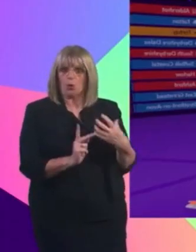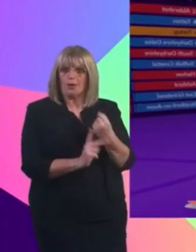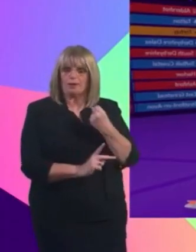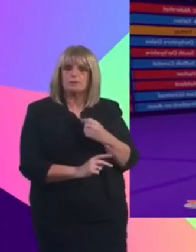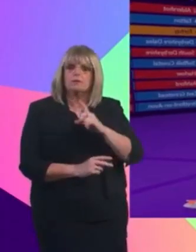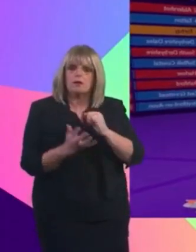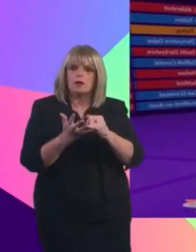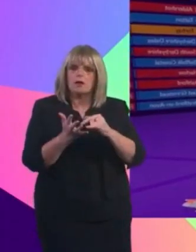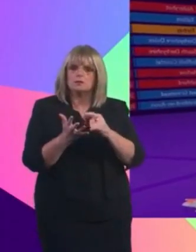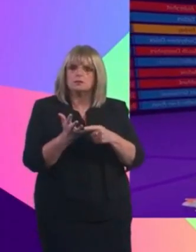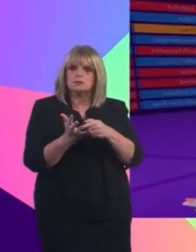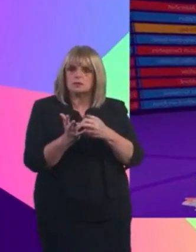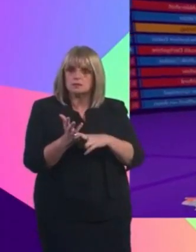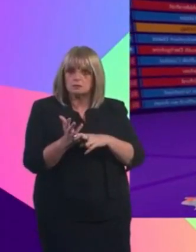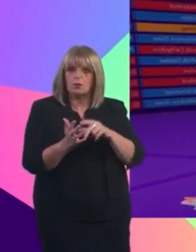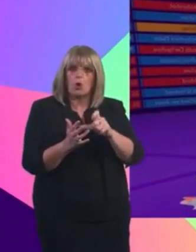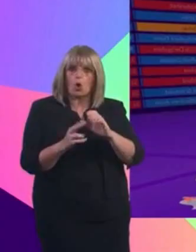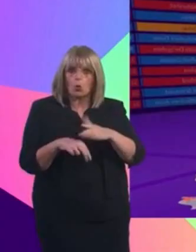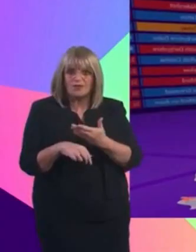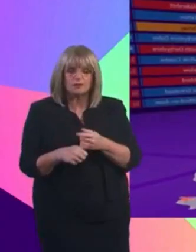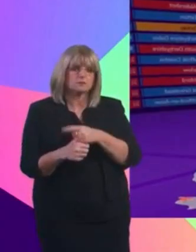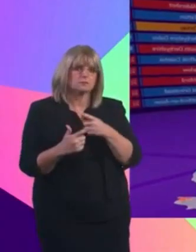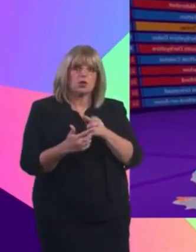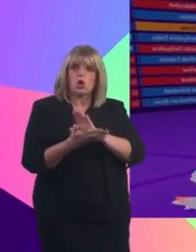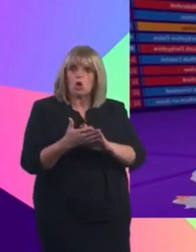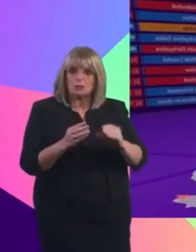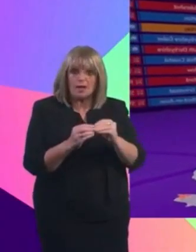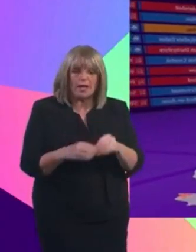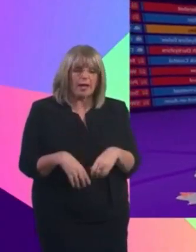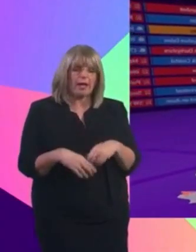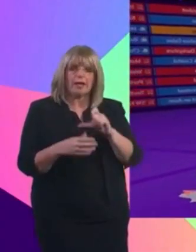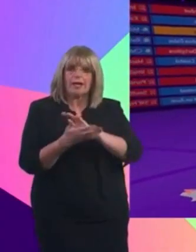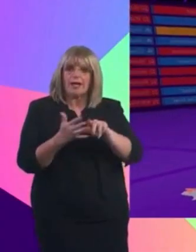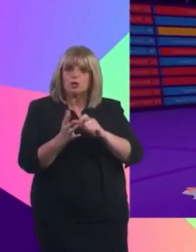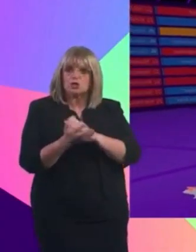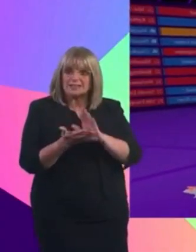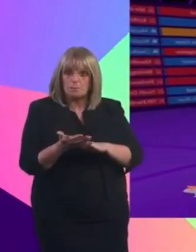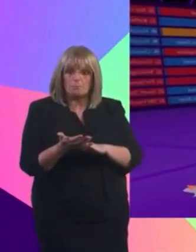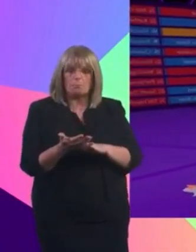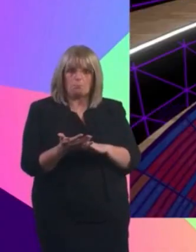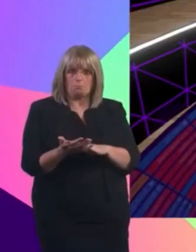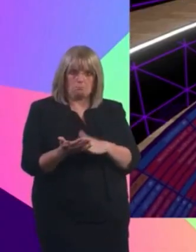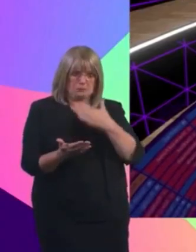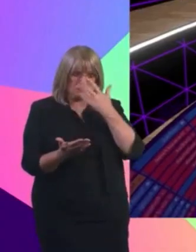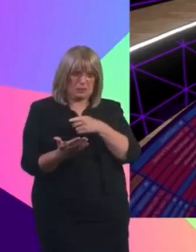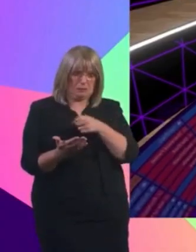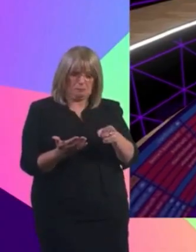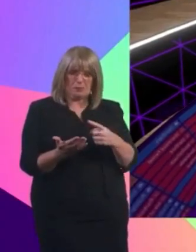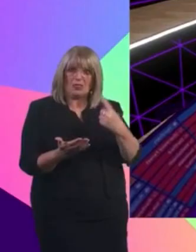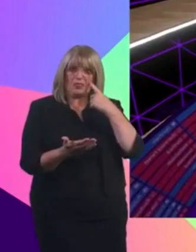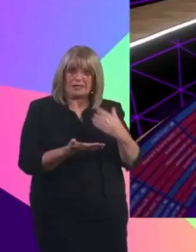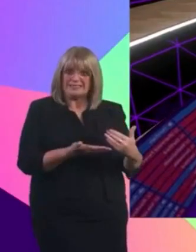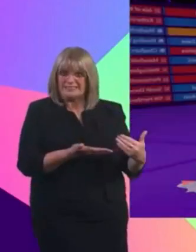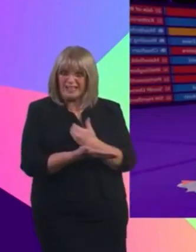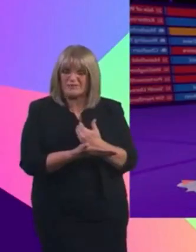been an amazing local MP. 60 Meanwhile, back in the gallery and news